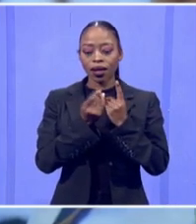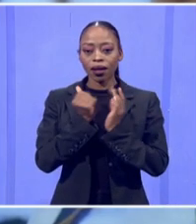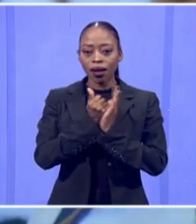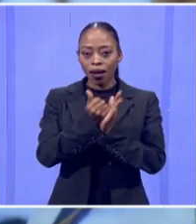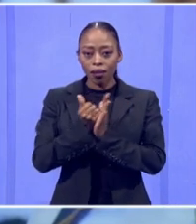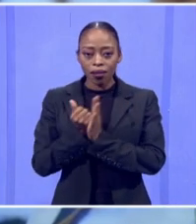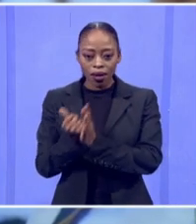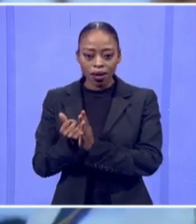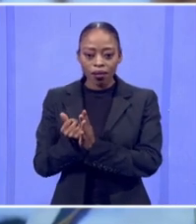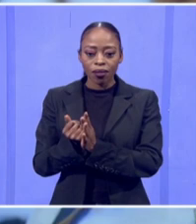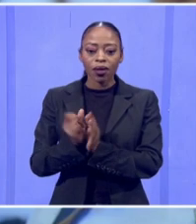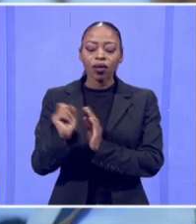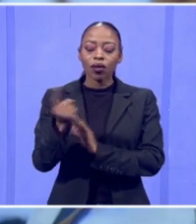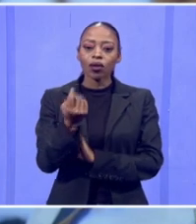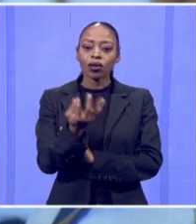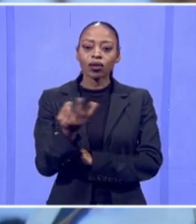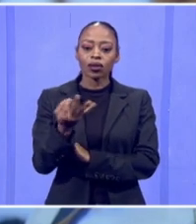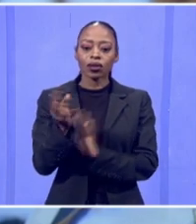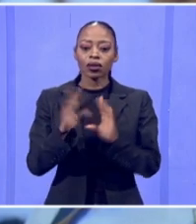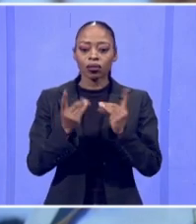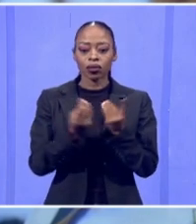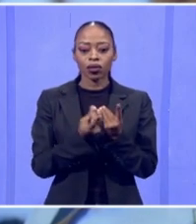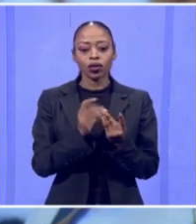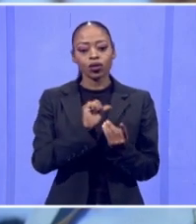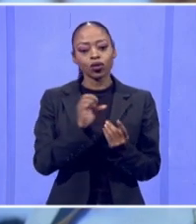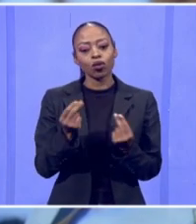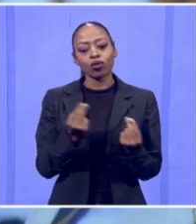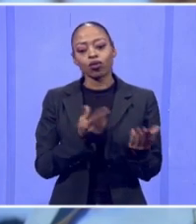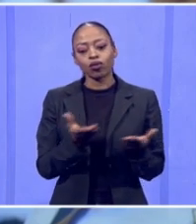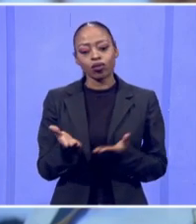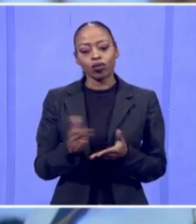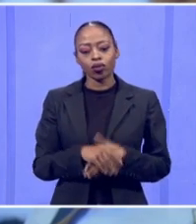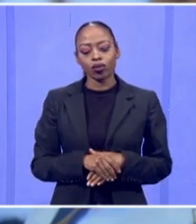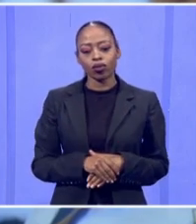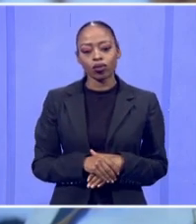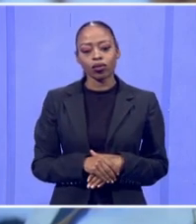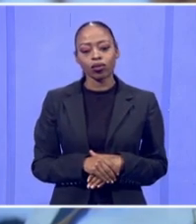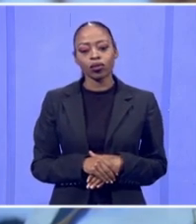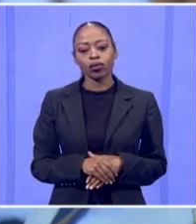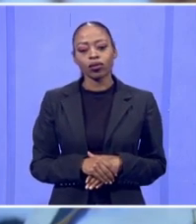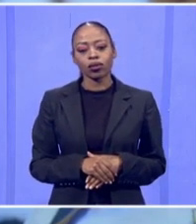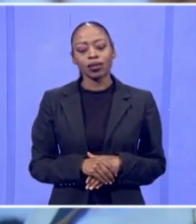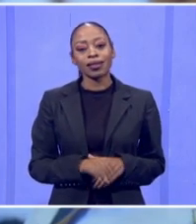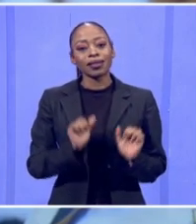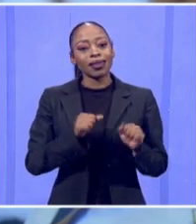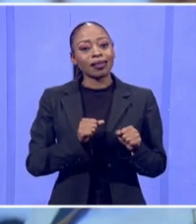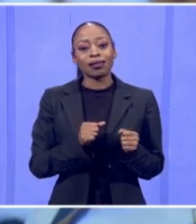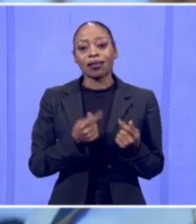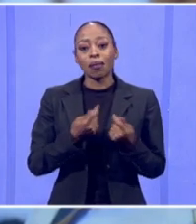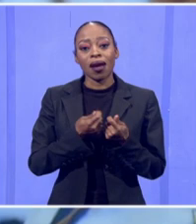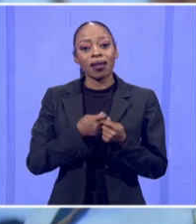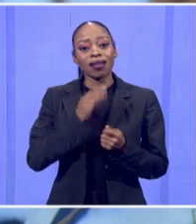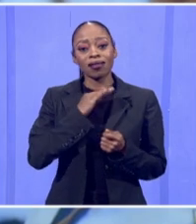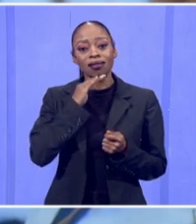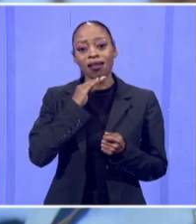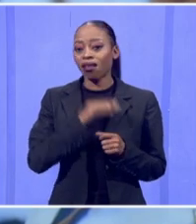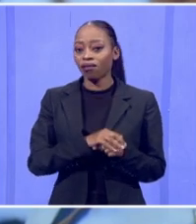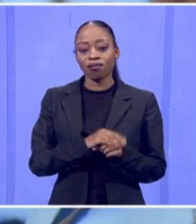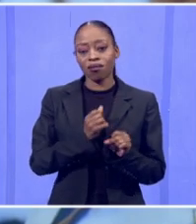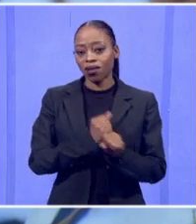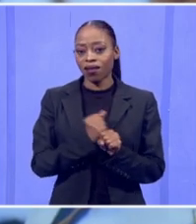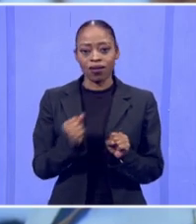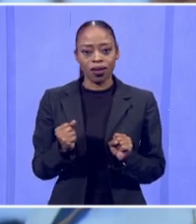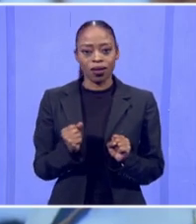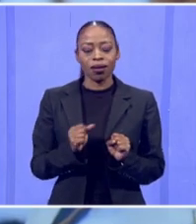these three major departments. So that's what we do. Of course, it's never enough. I must be honest with